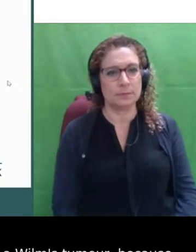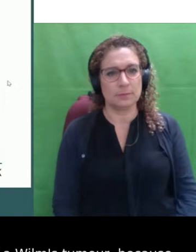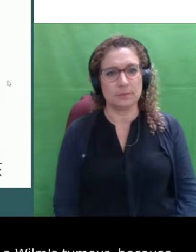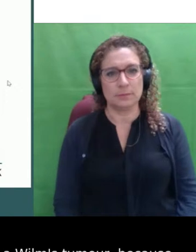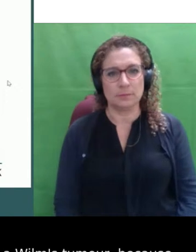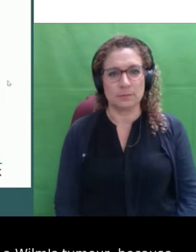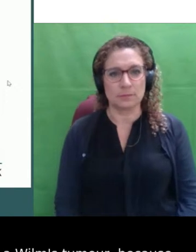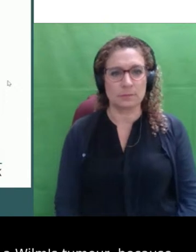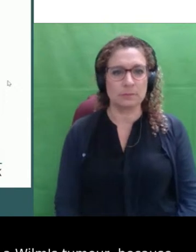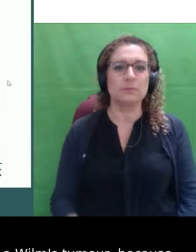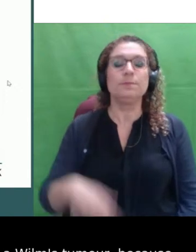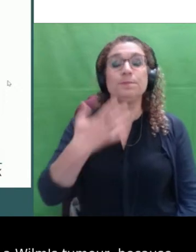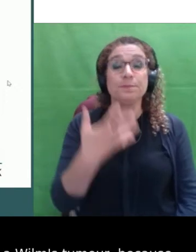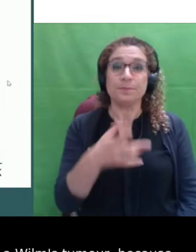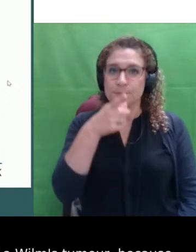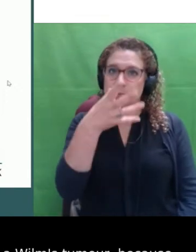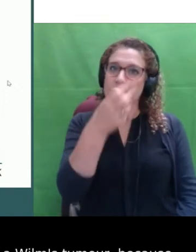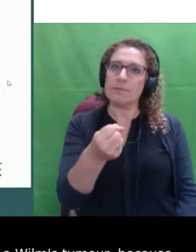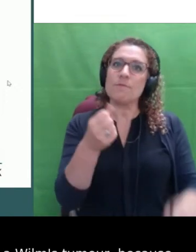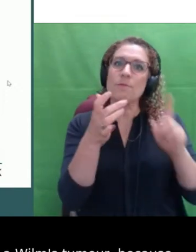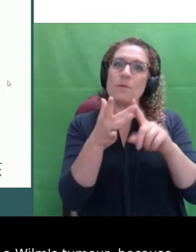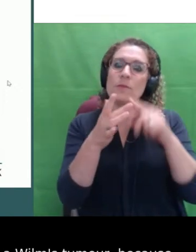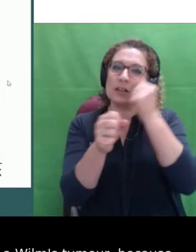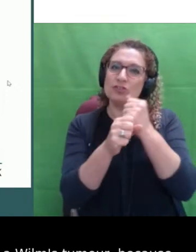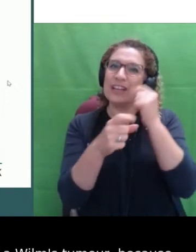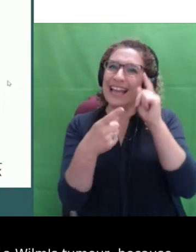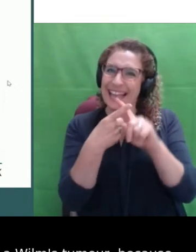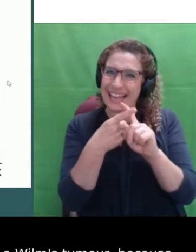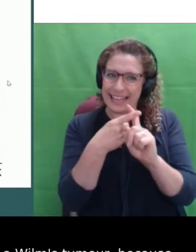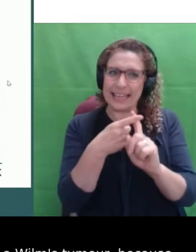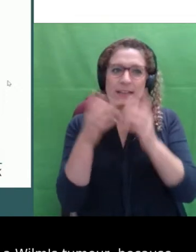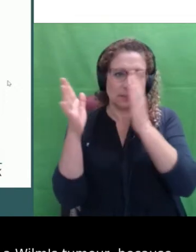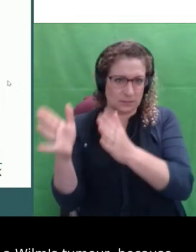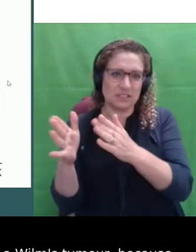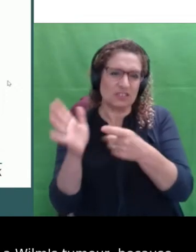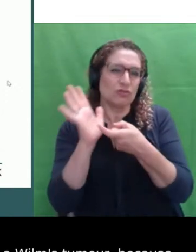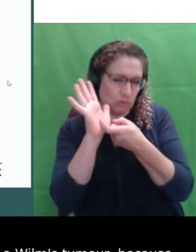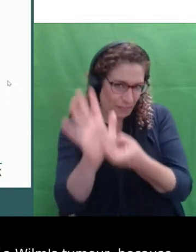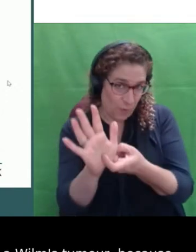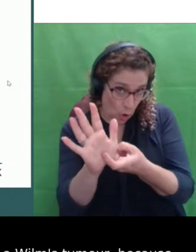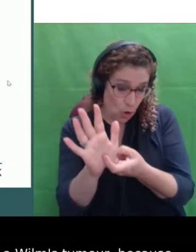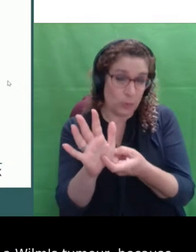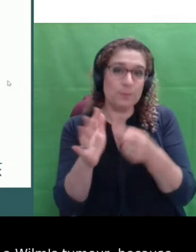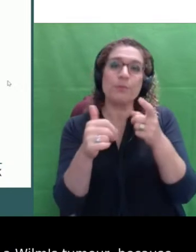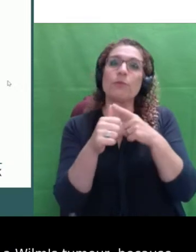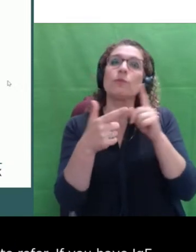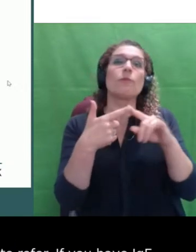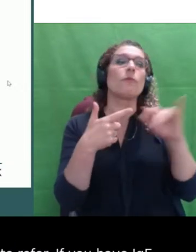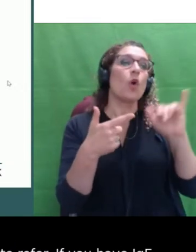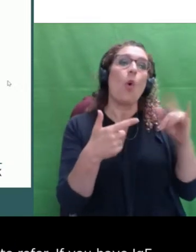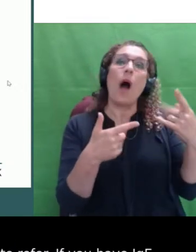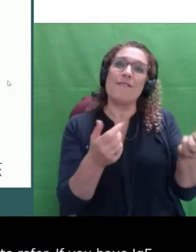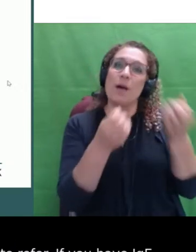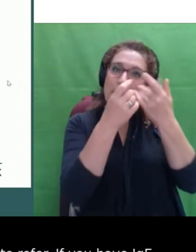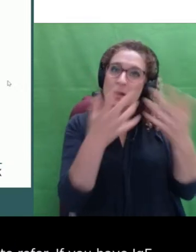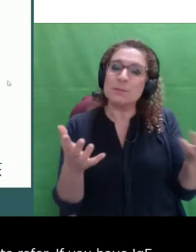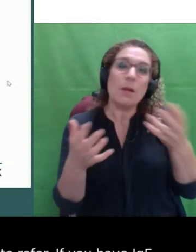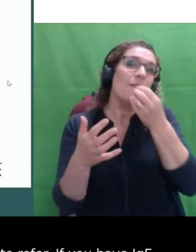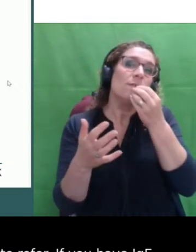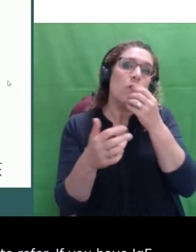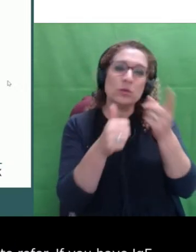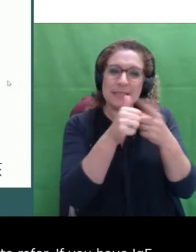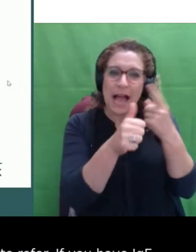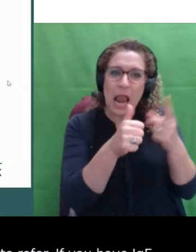if you have ige mediated allergy and asthma refer them anyone with multiple food allergies needs dietetic